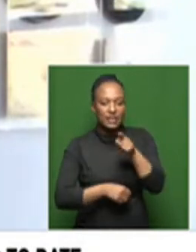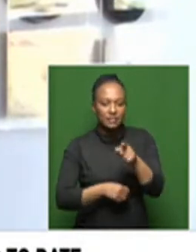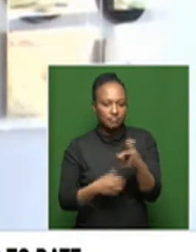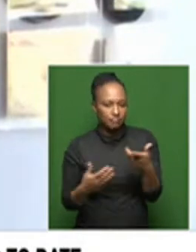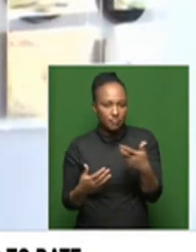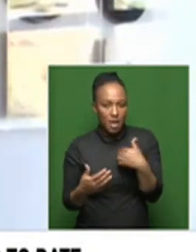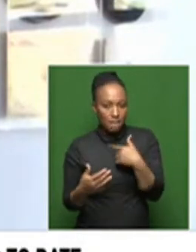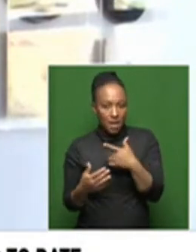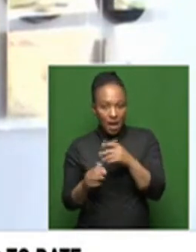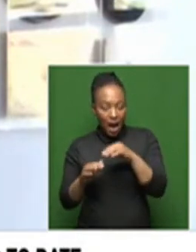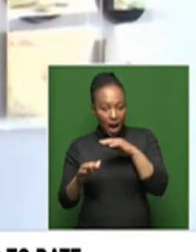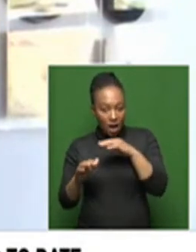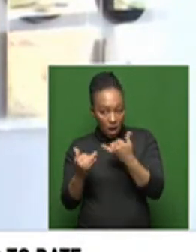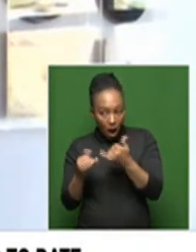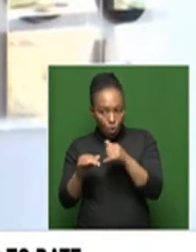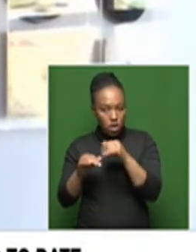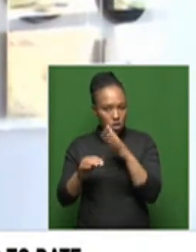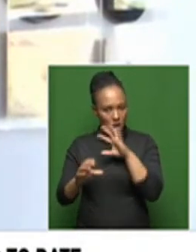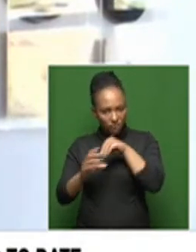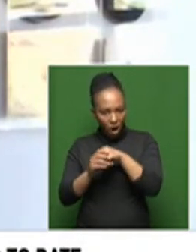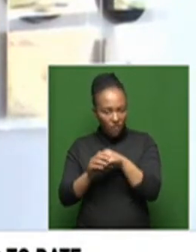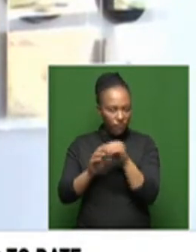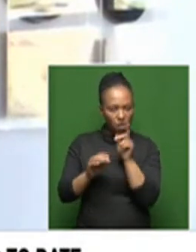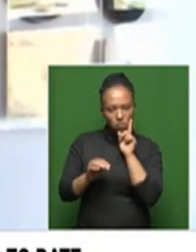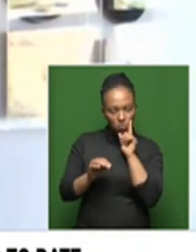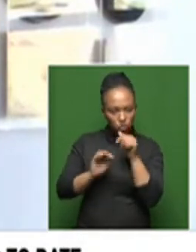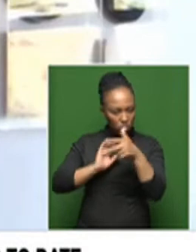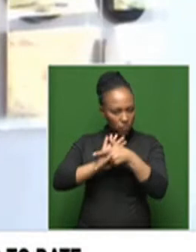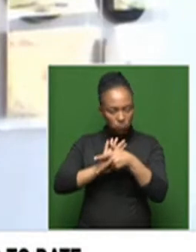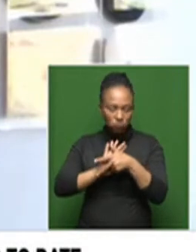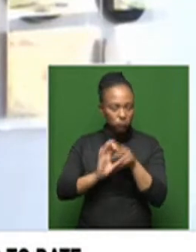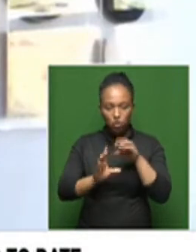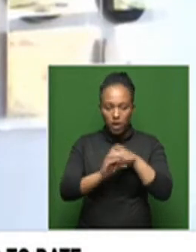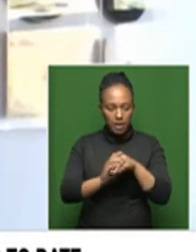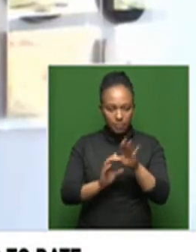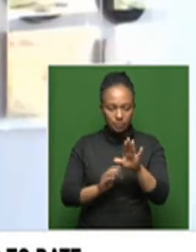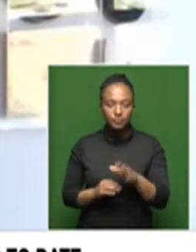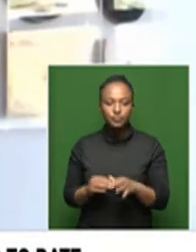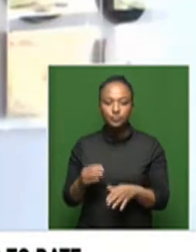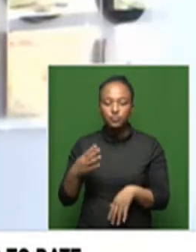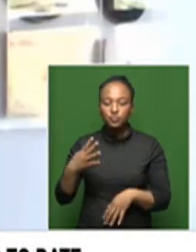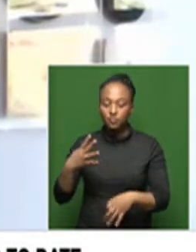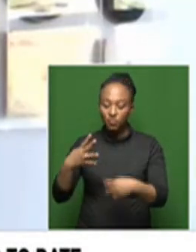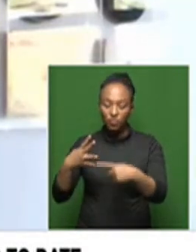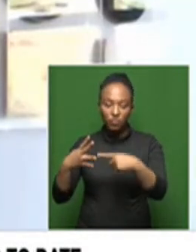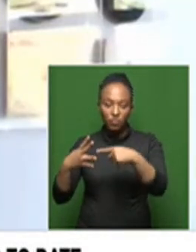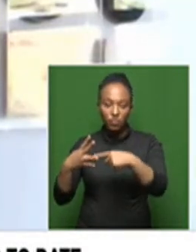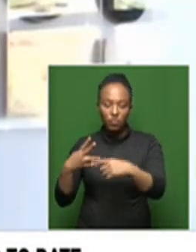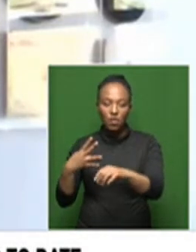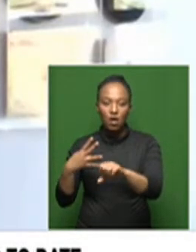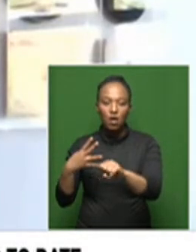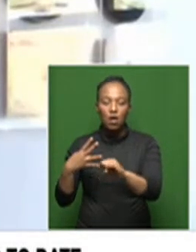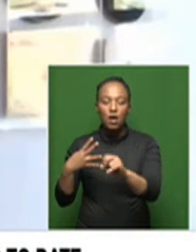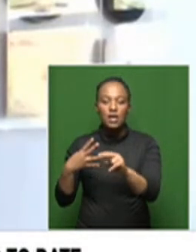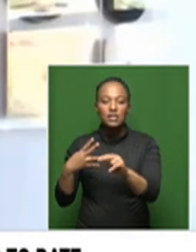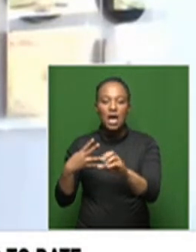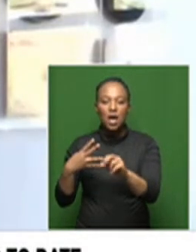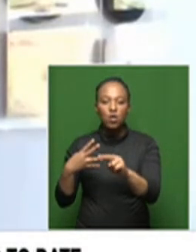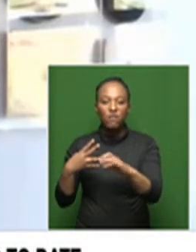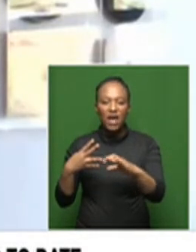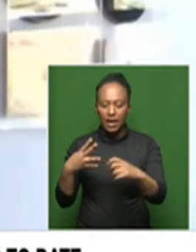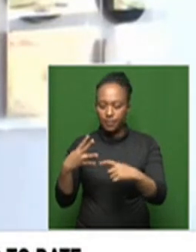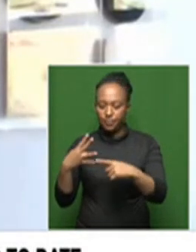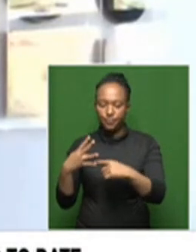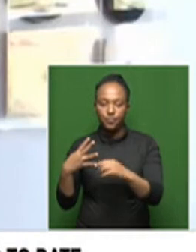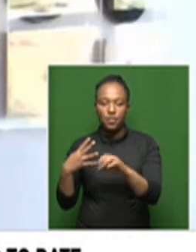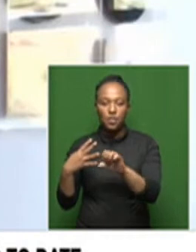not under review. So let me talk about where we are with Sputnik and Sinovac, because those are the two that many people are saying, why does